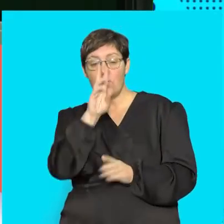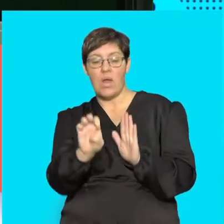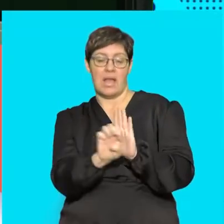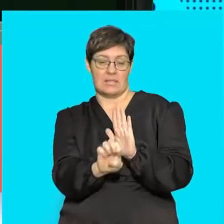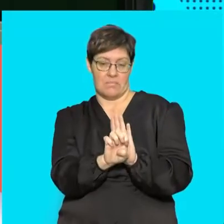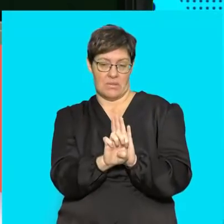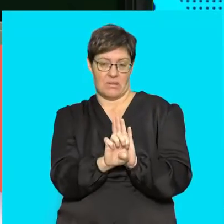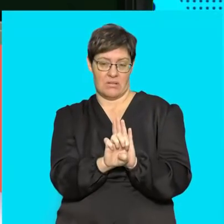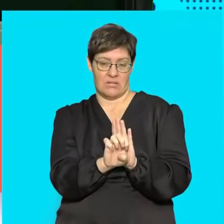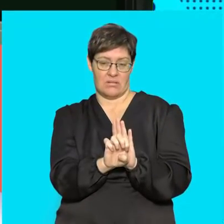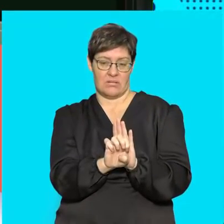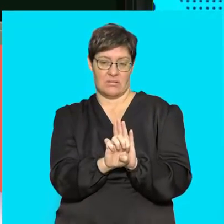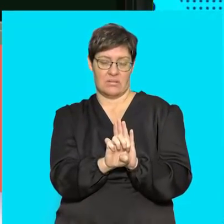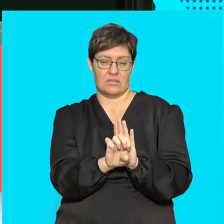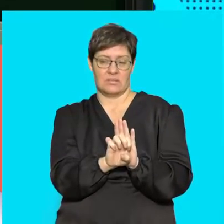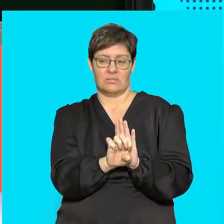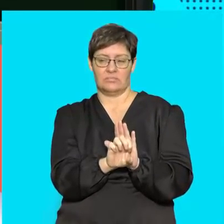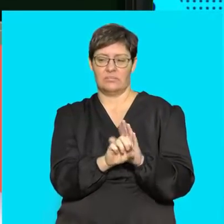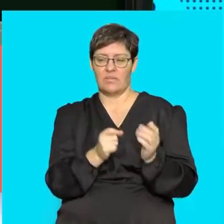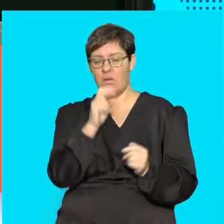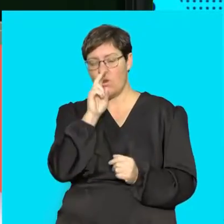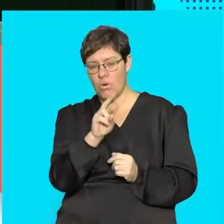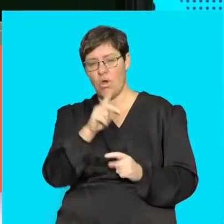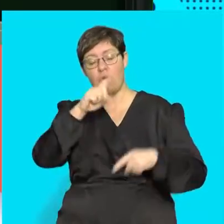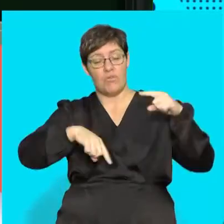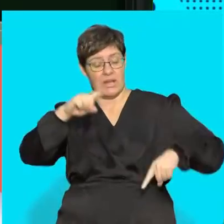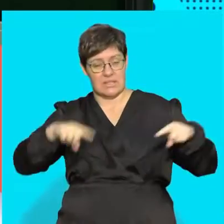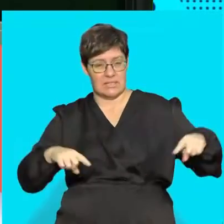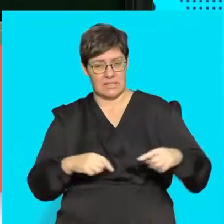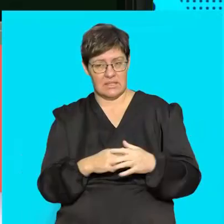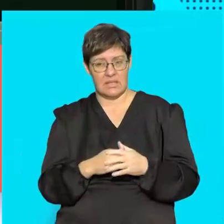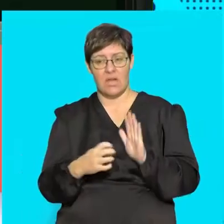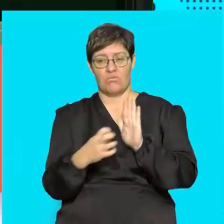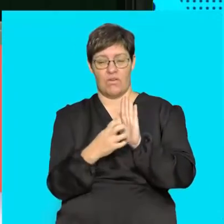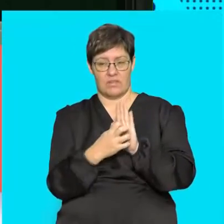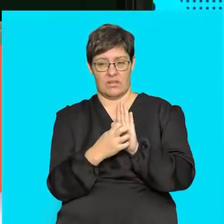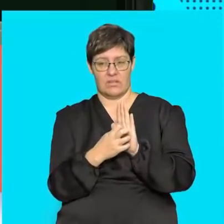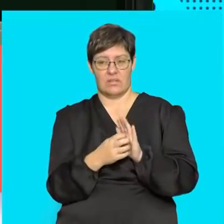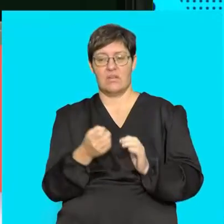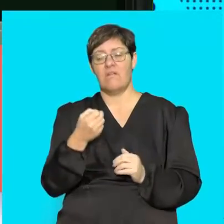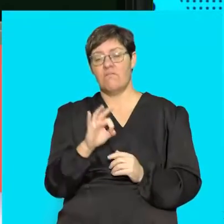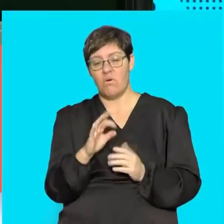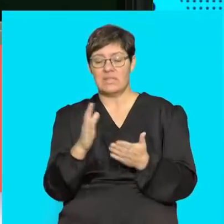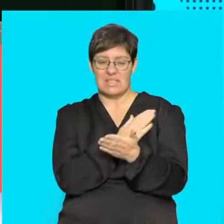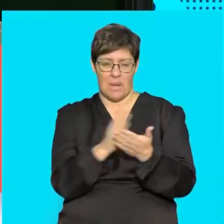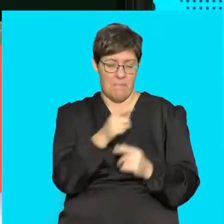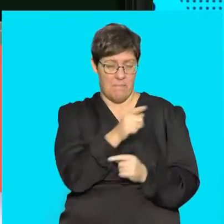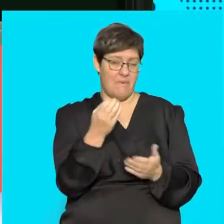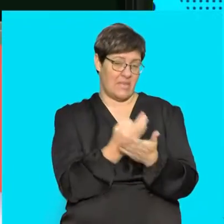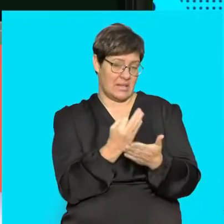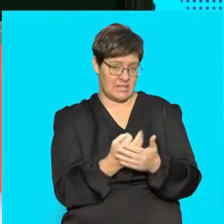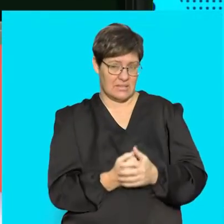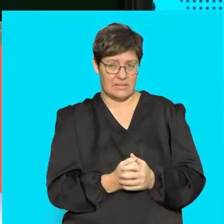some examples where we will look at the rate graphs for some of